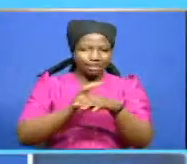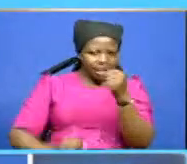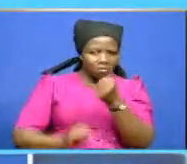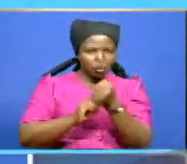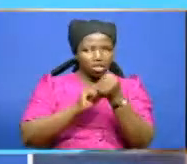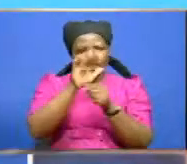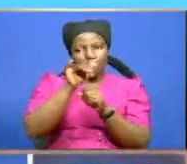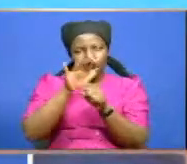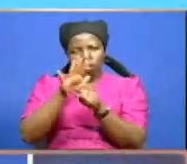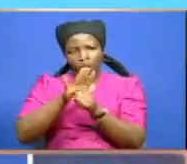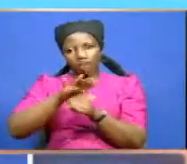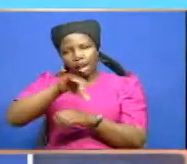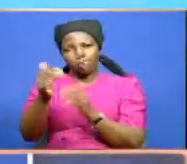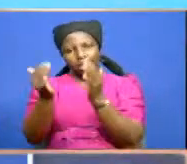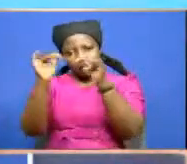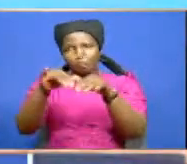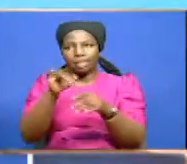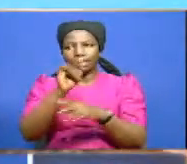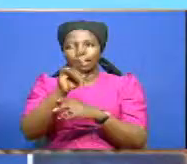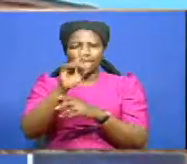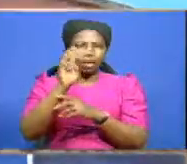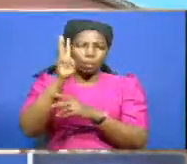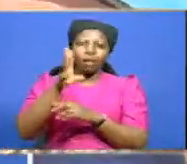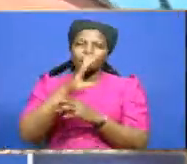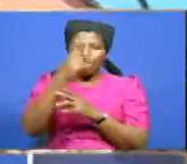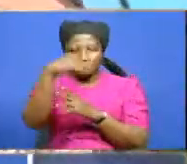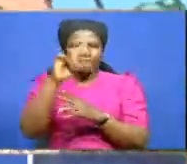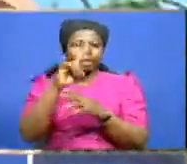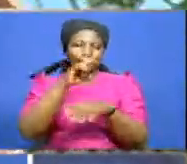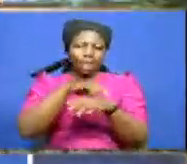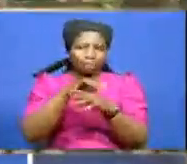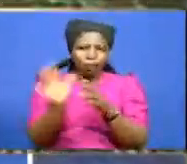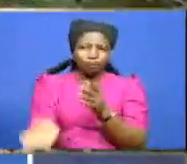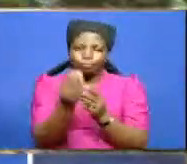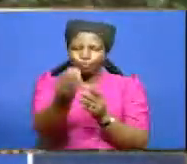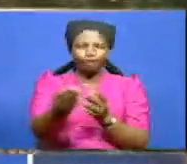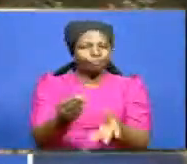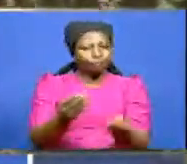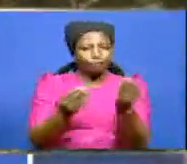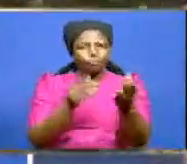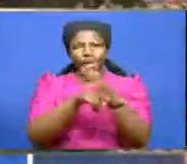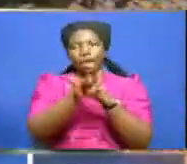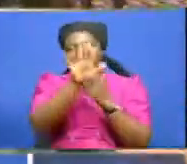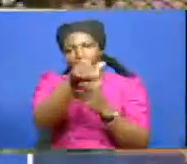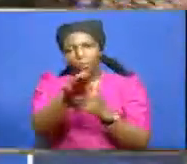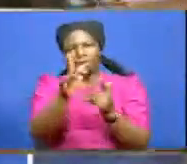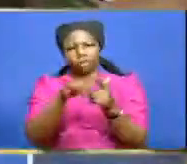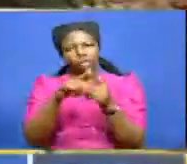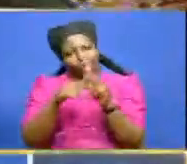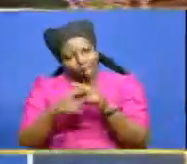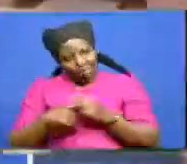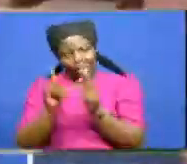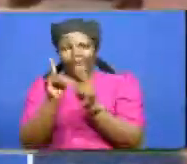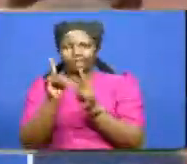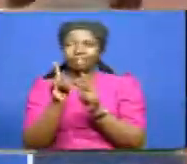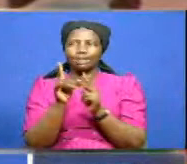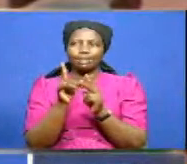county assemblies and that it would be passed as soon as it is presented in Parliament to set the stage for the